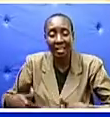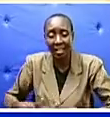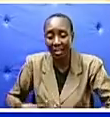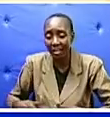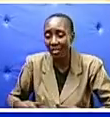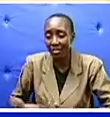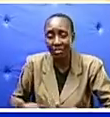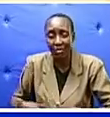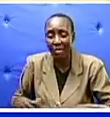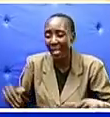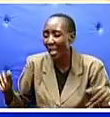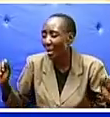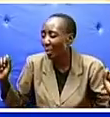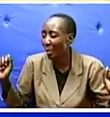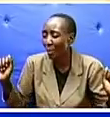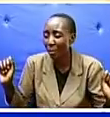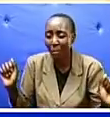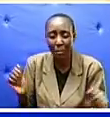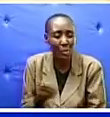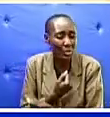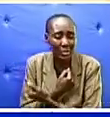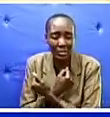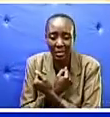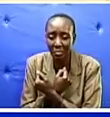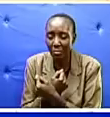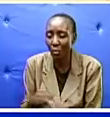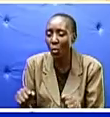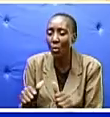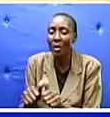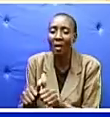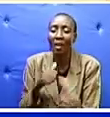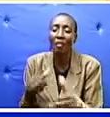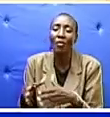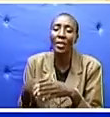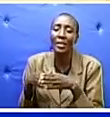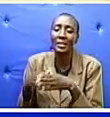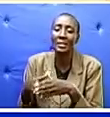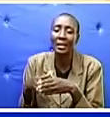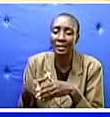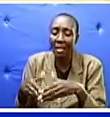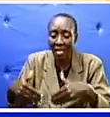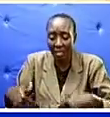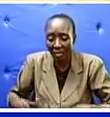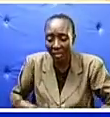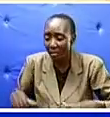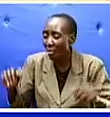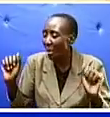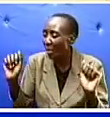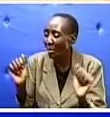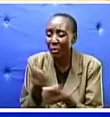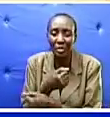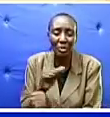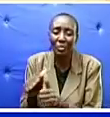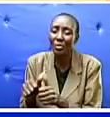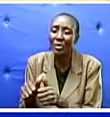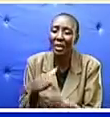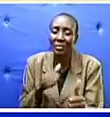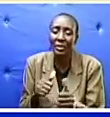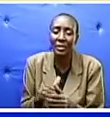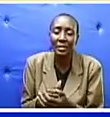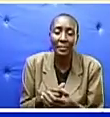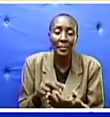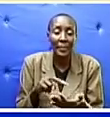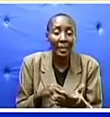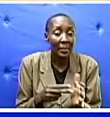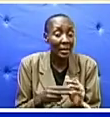cannot abstain. That's the thing we must know. Young people cannot abstain. So you mean that's impossible?